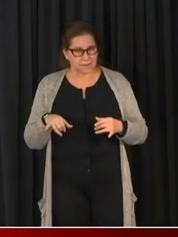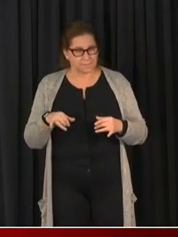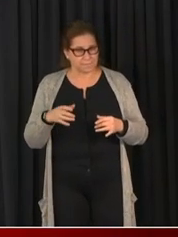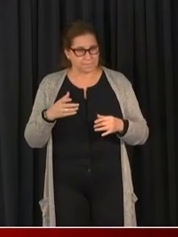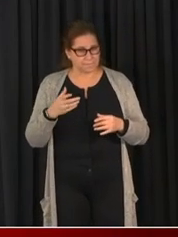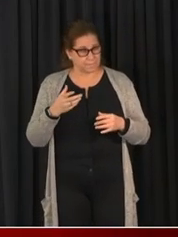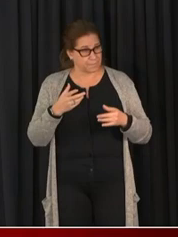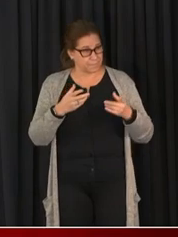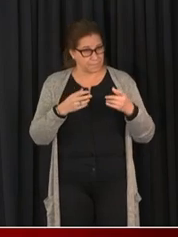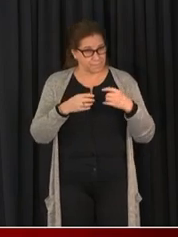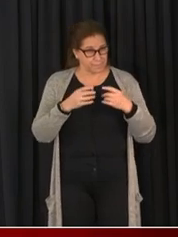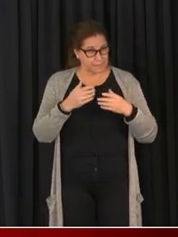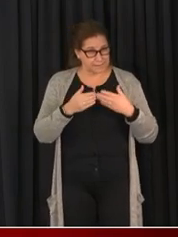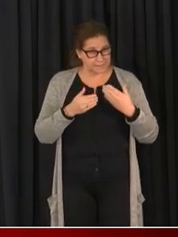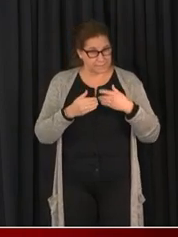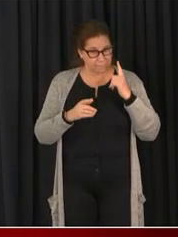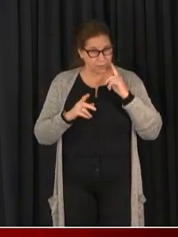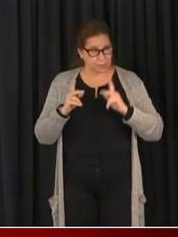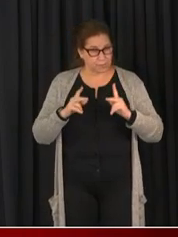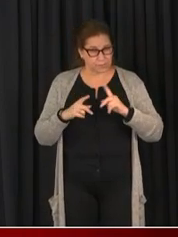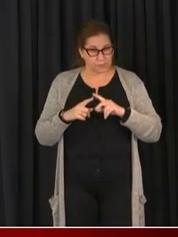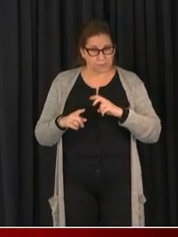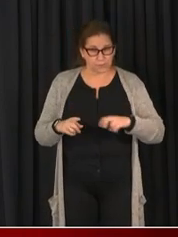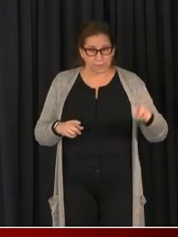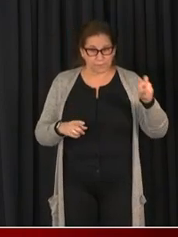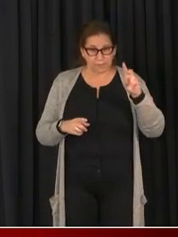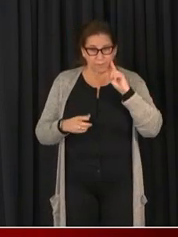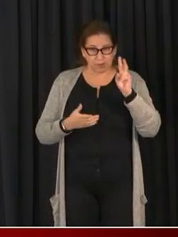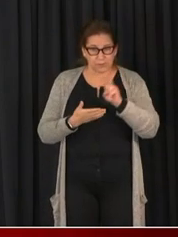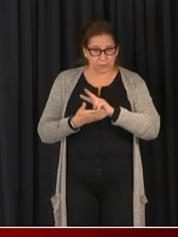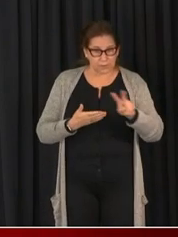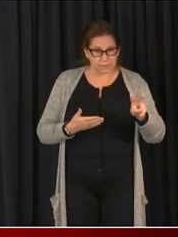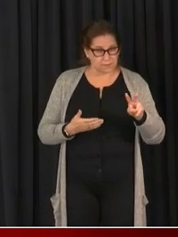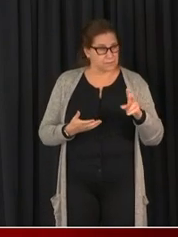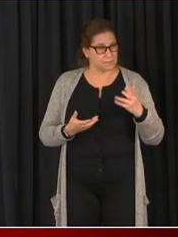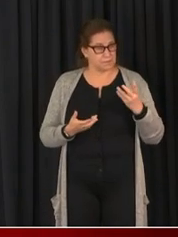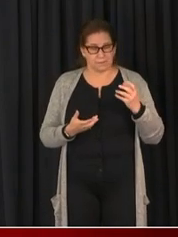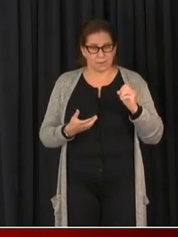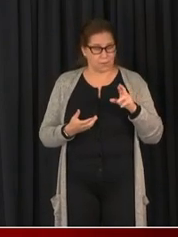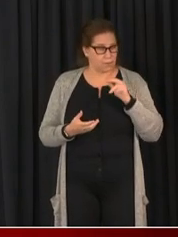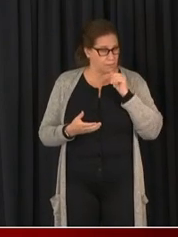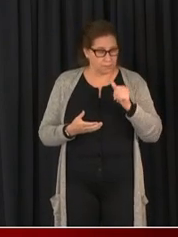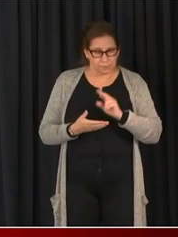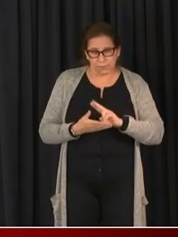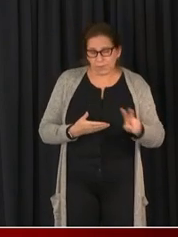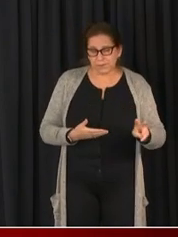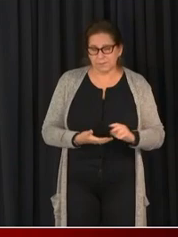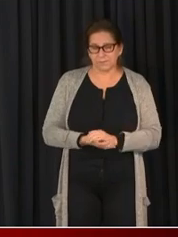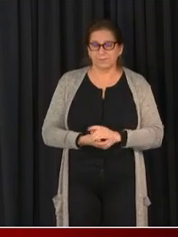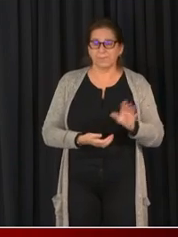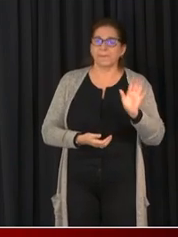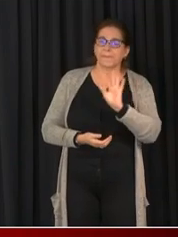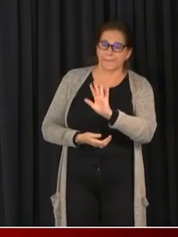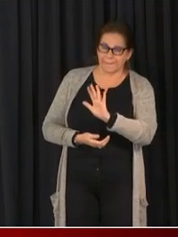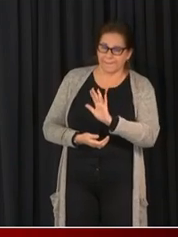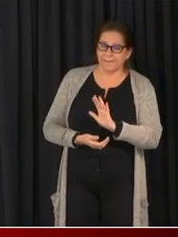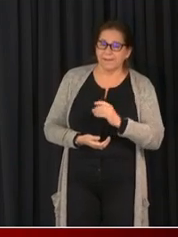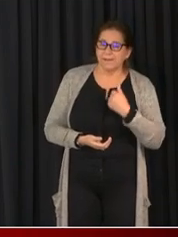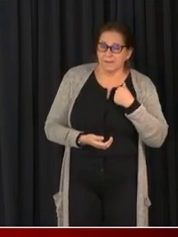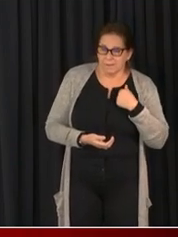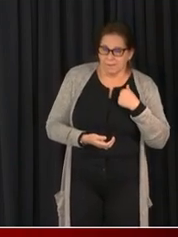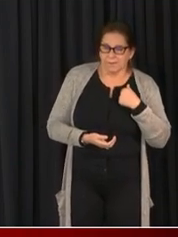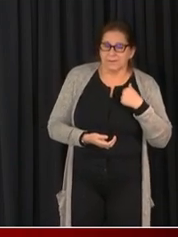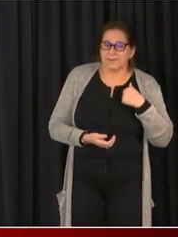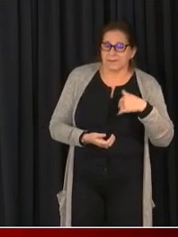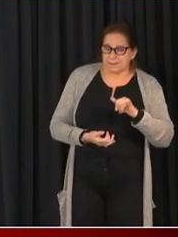people to travel, no more 2-week quarantine. Do those two go together at all? They do. We continue